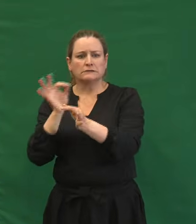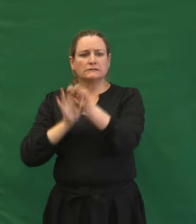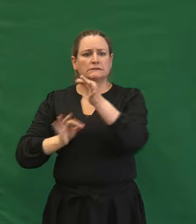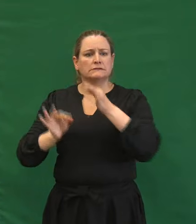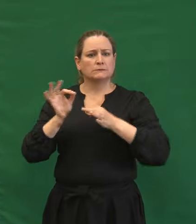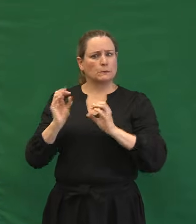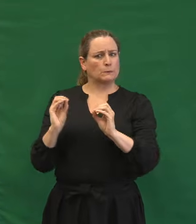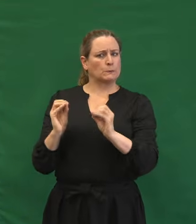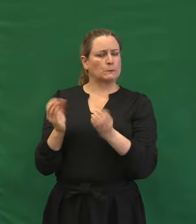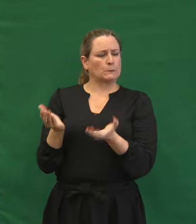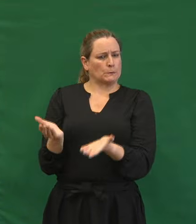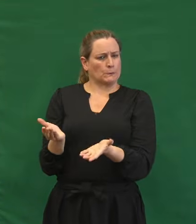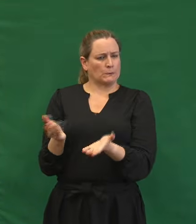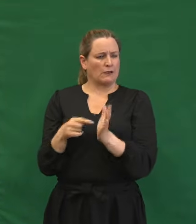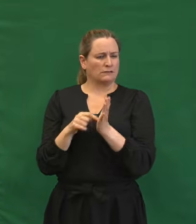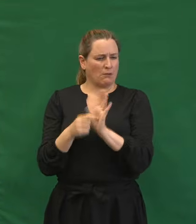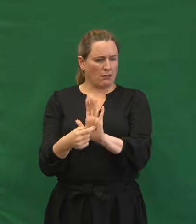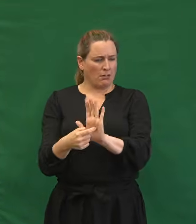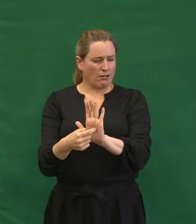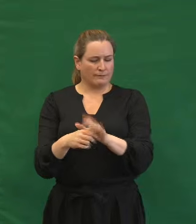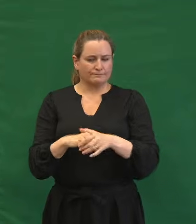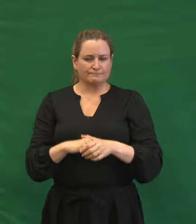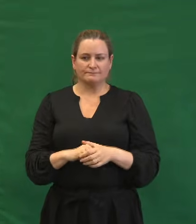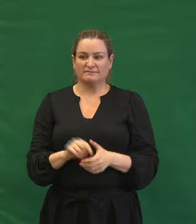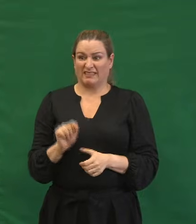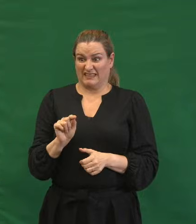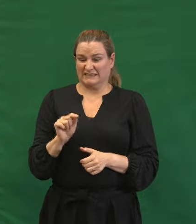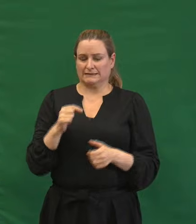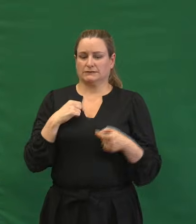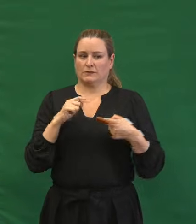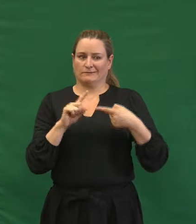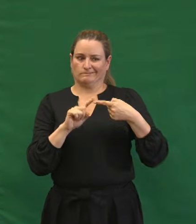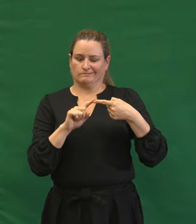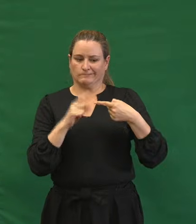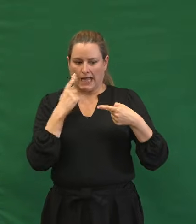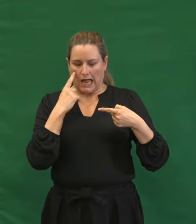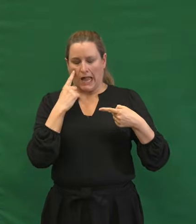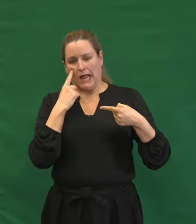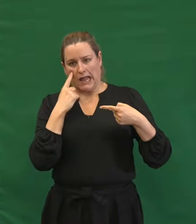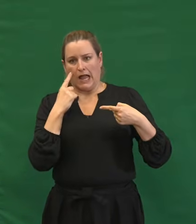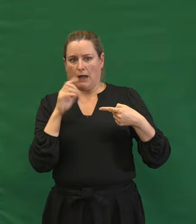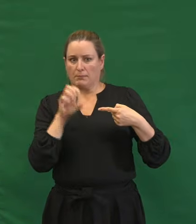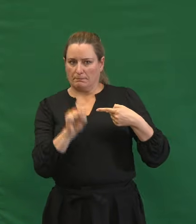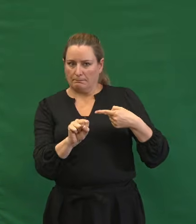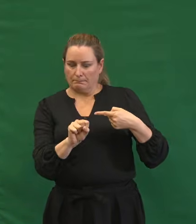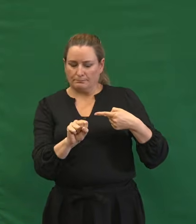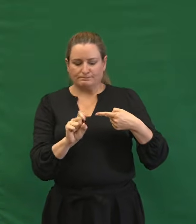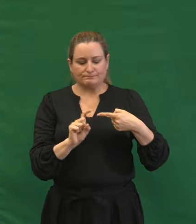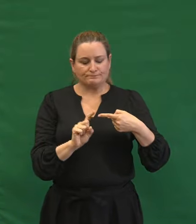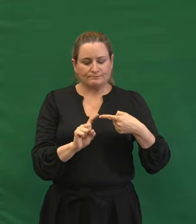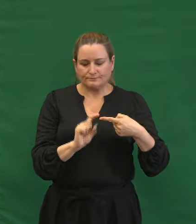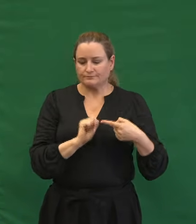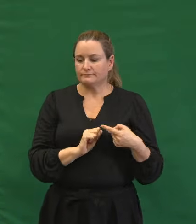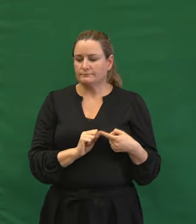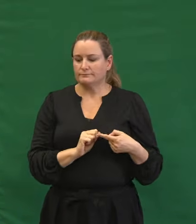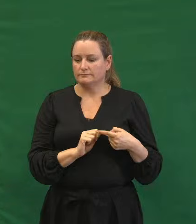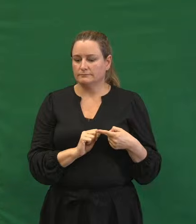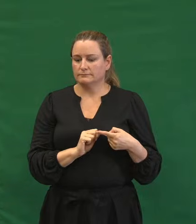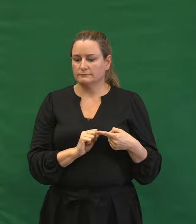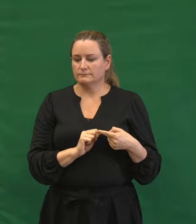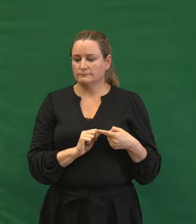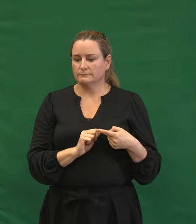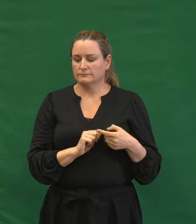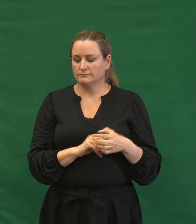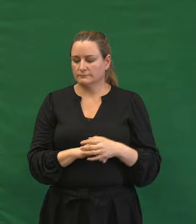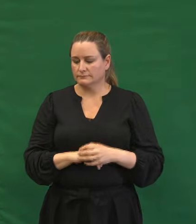first problem we're trying to address. And basically how we want to do that